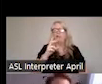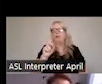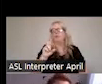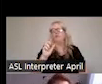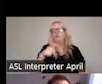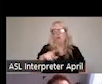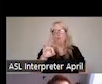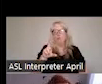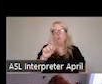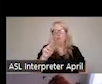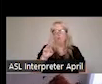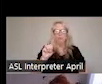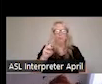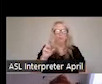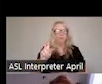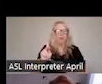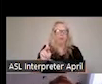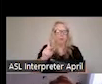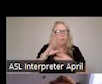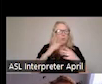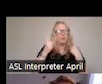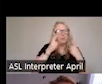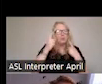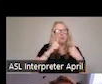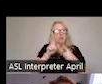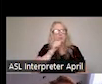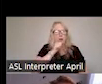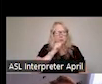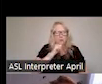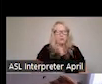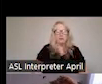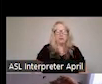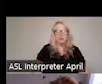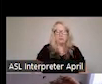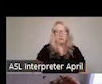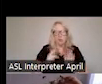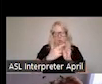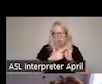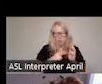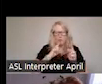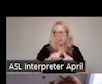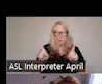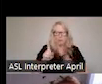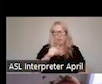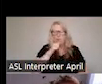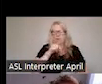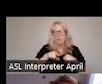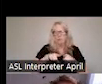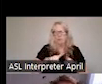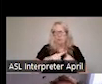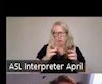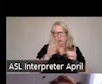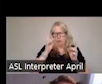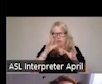through privacy considerations. Are the rules different in regards to privacy during crisis and